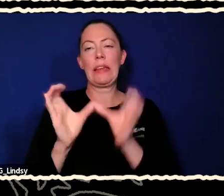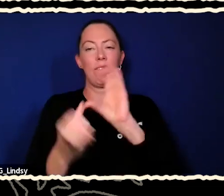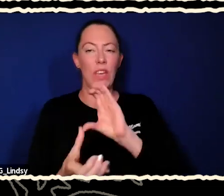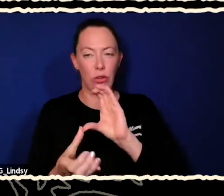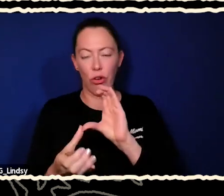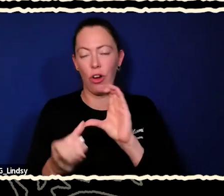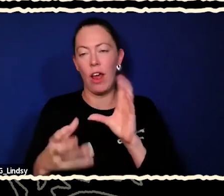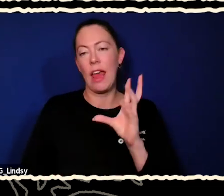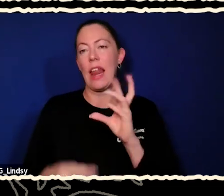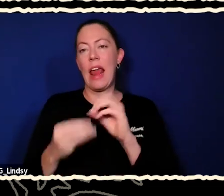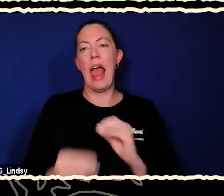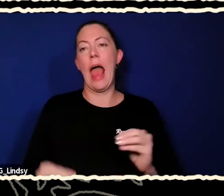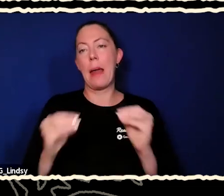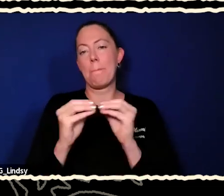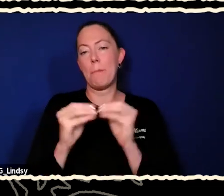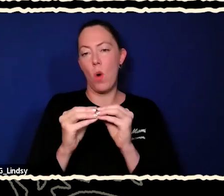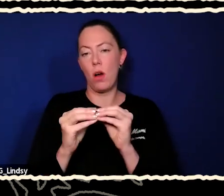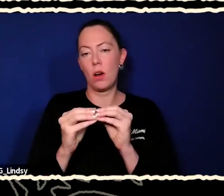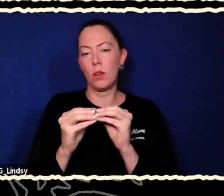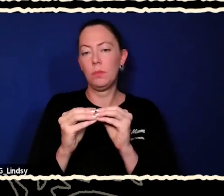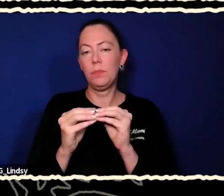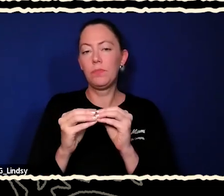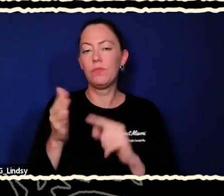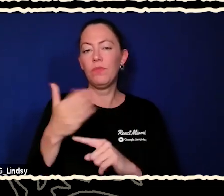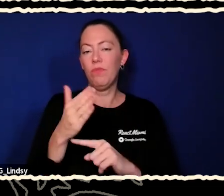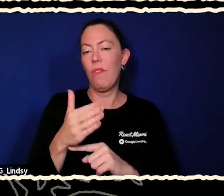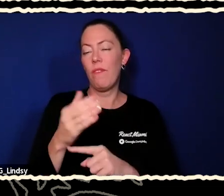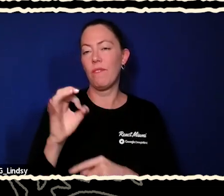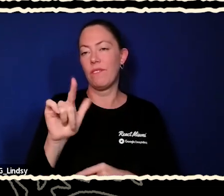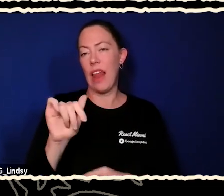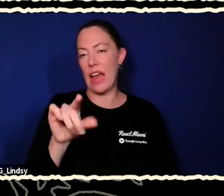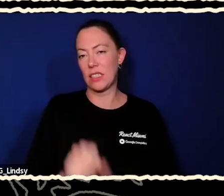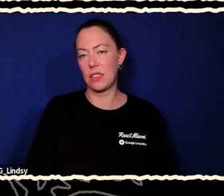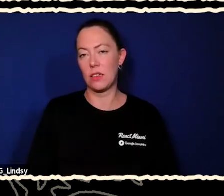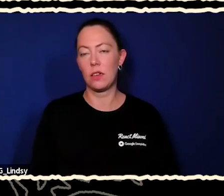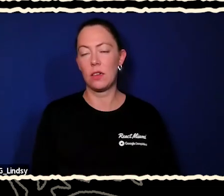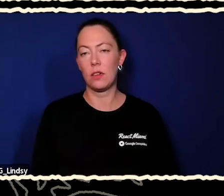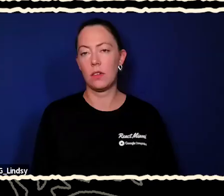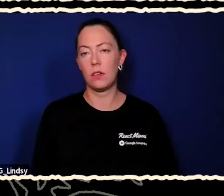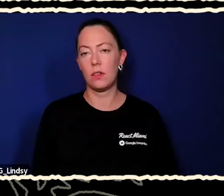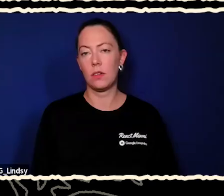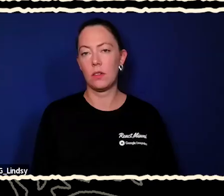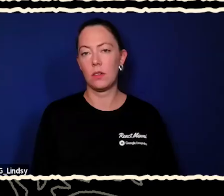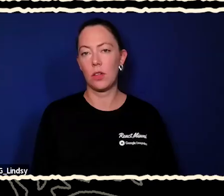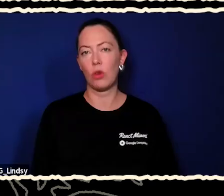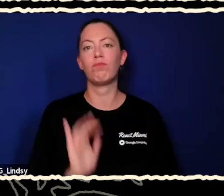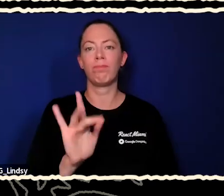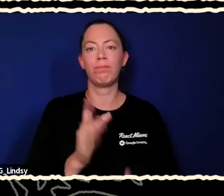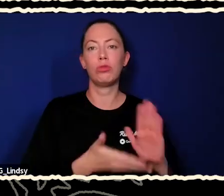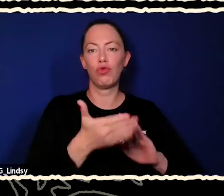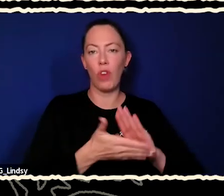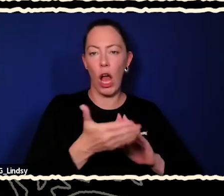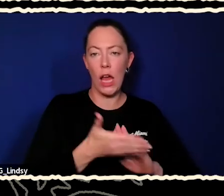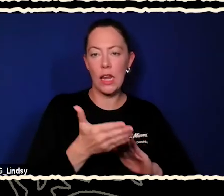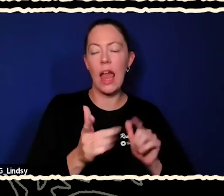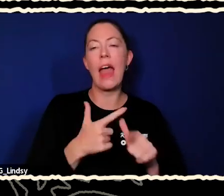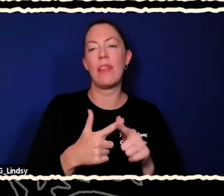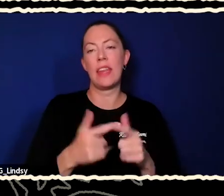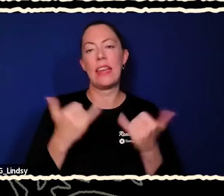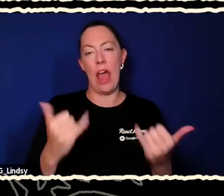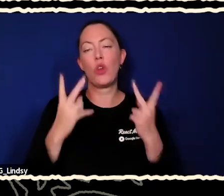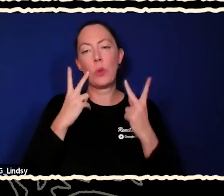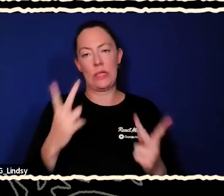more flags. But OK, I'm just going to run it. And then now you can see there's